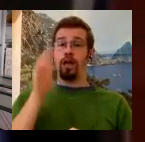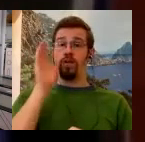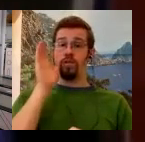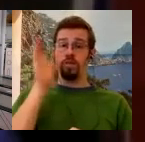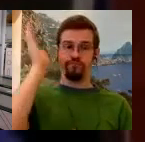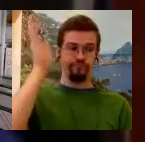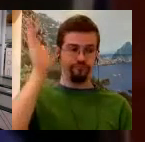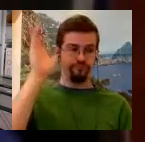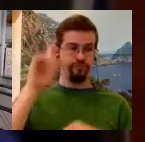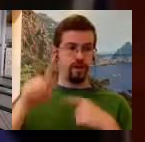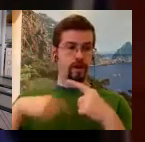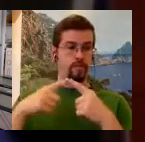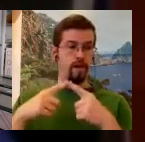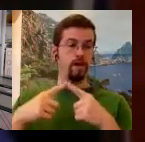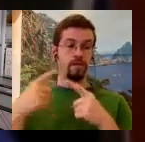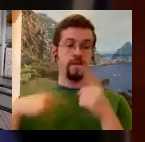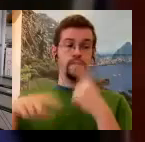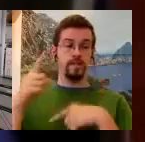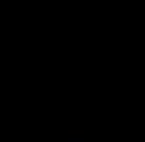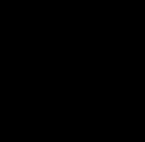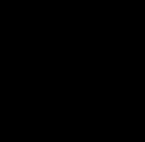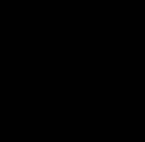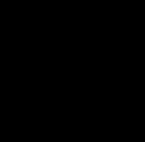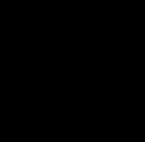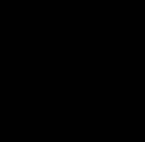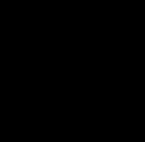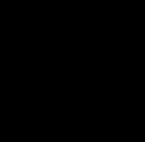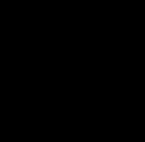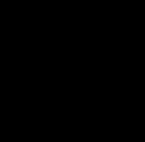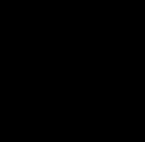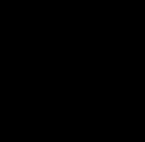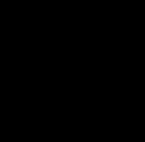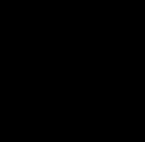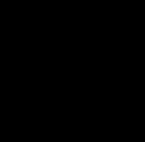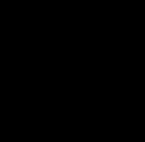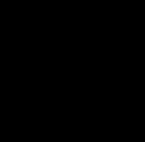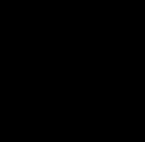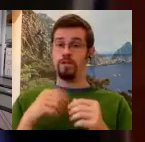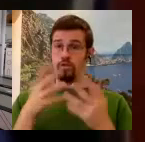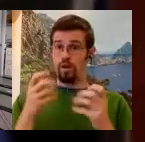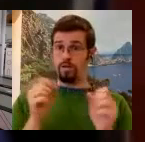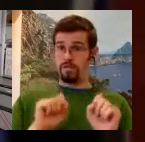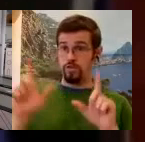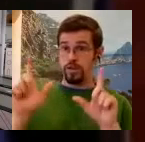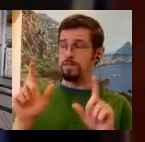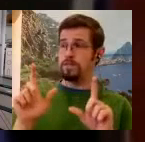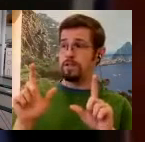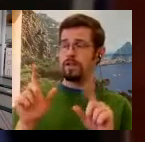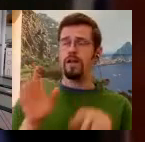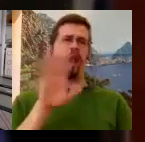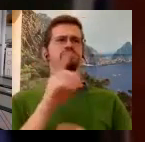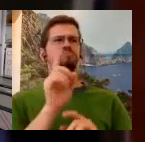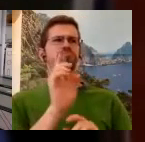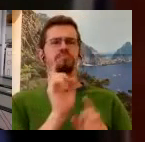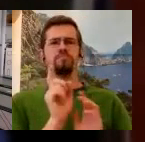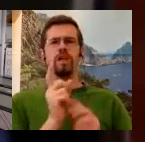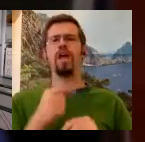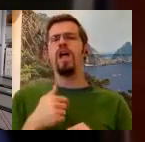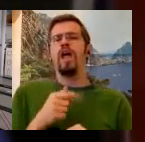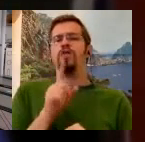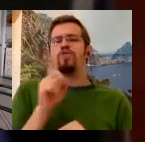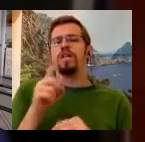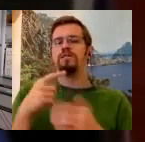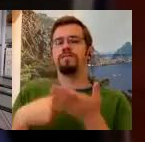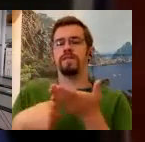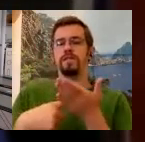text. So should I go to your screen? In a second. It's really discussing a document that I've written